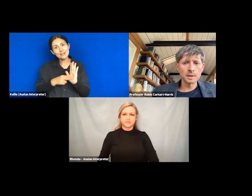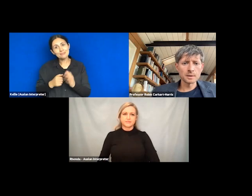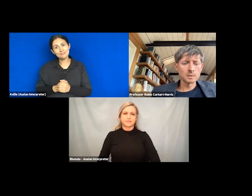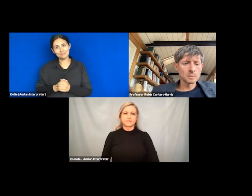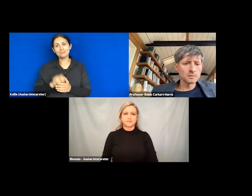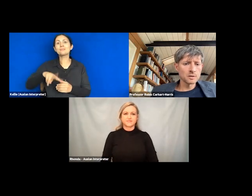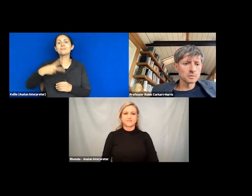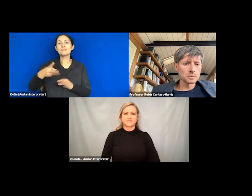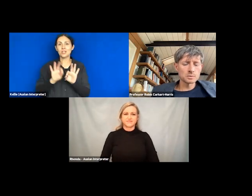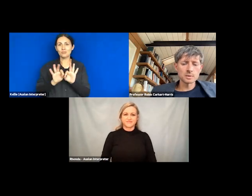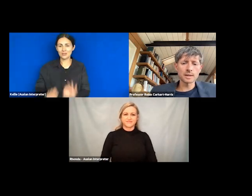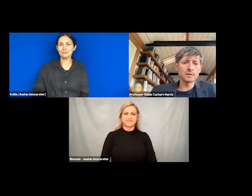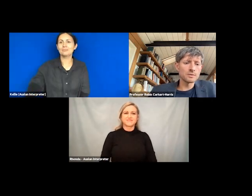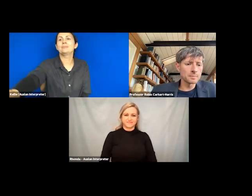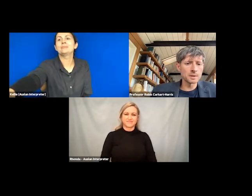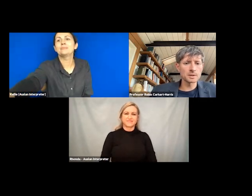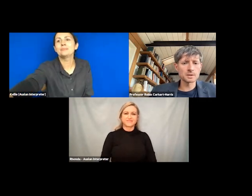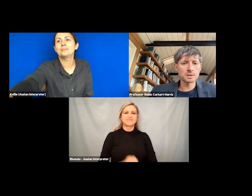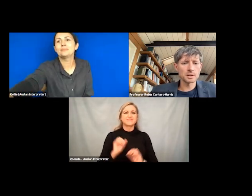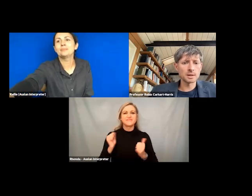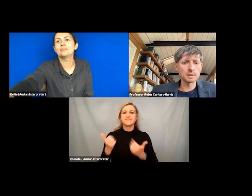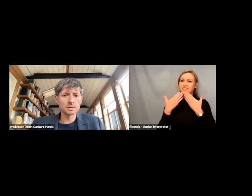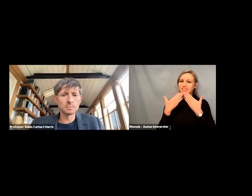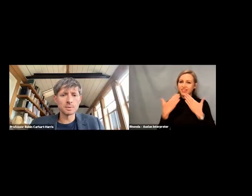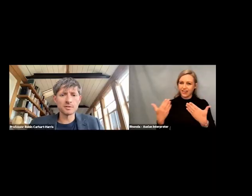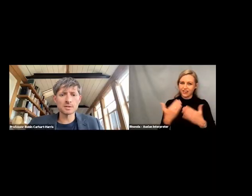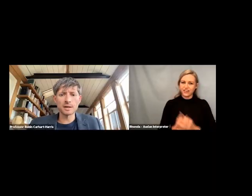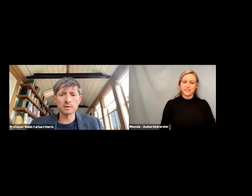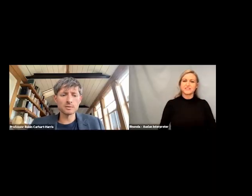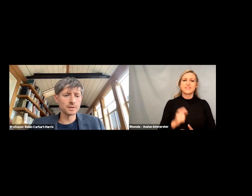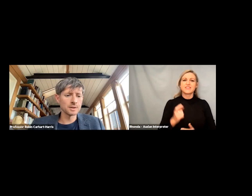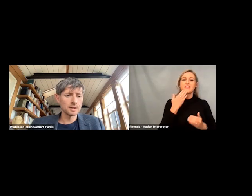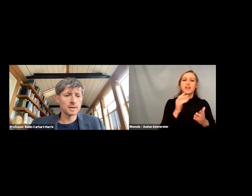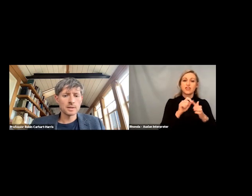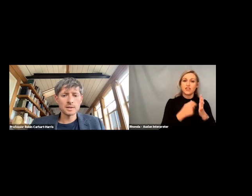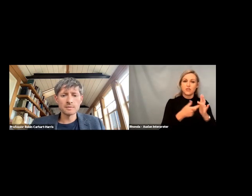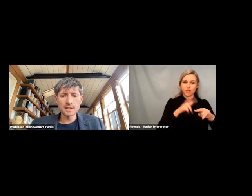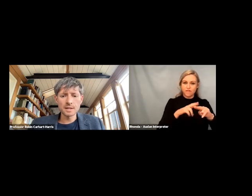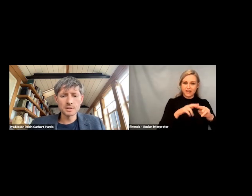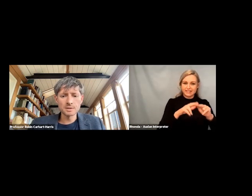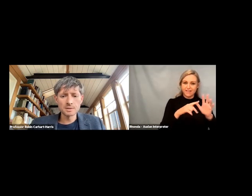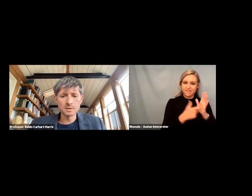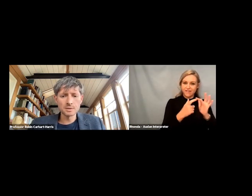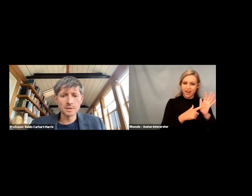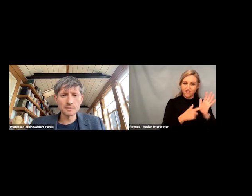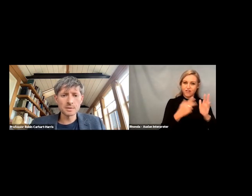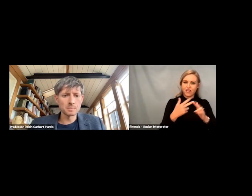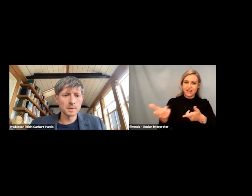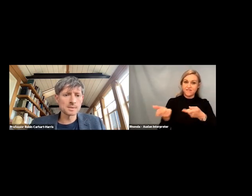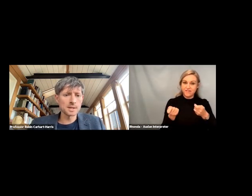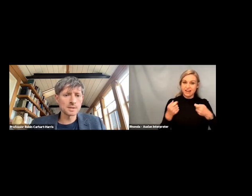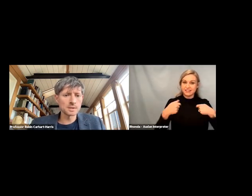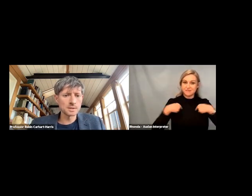Thank you, Michael. Well, first of all, thank you very much to Professor Farrell for the invitation to give